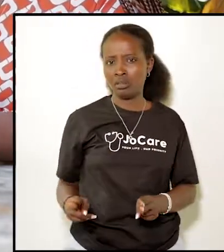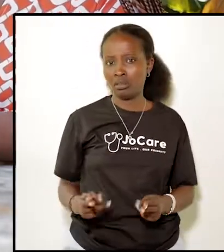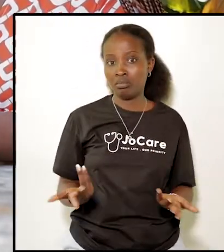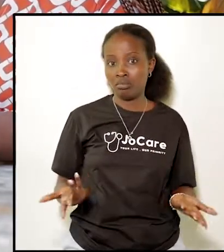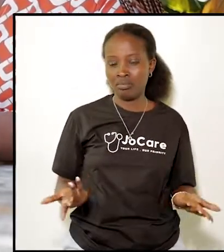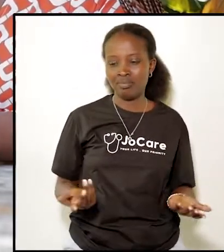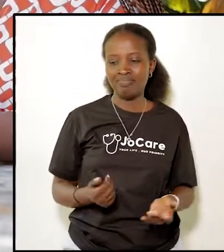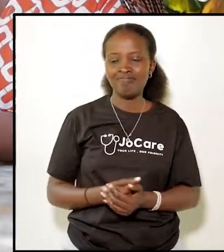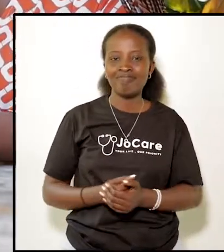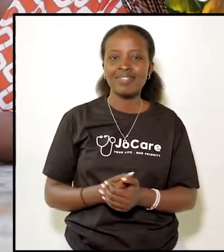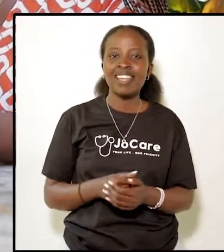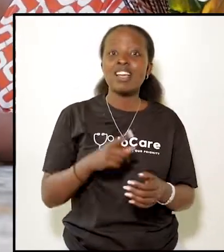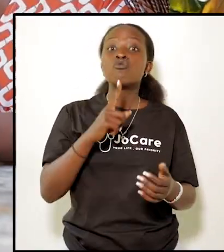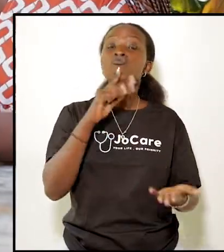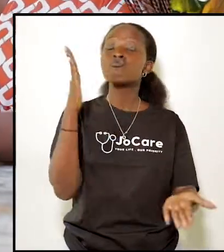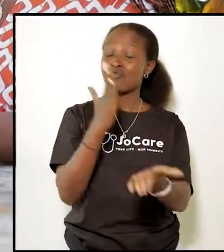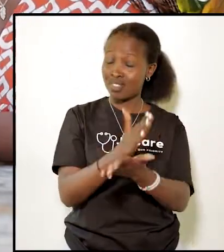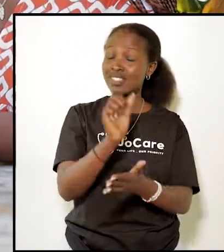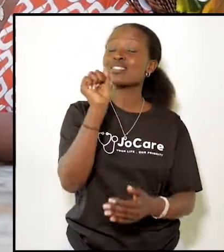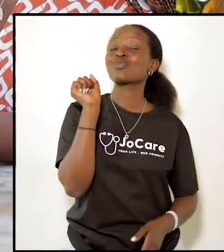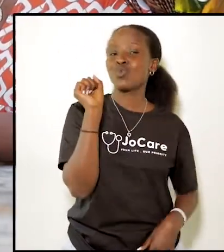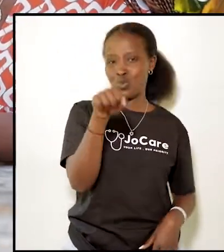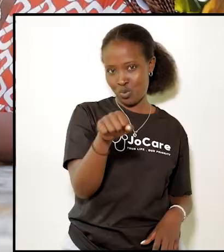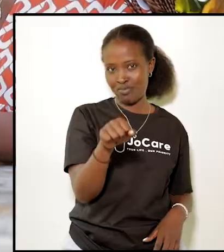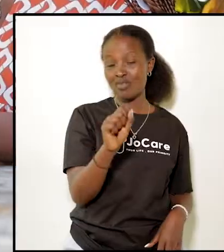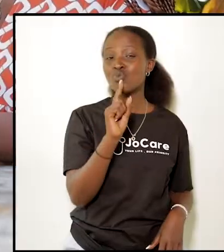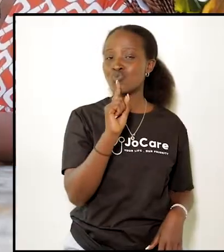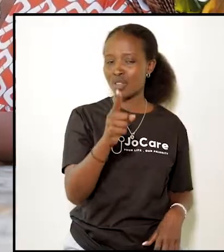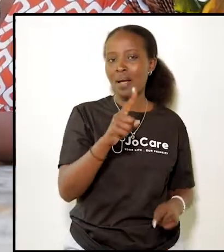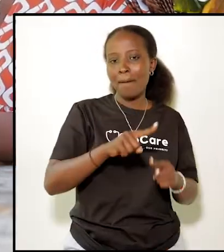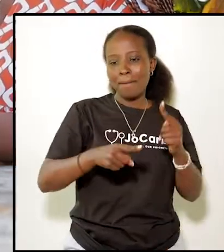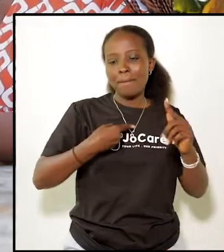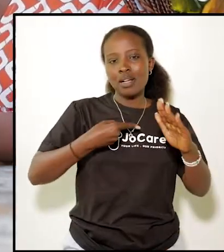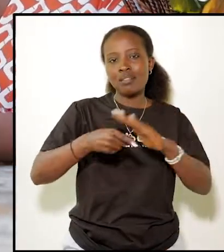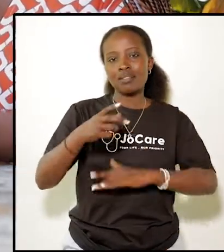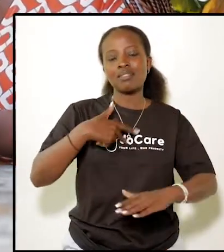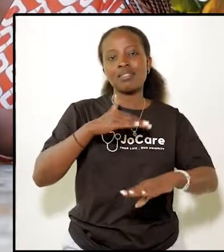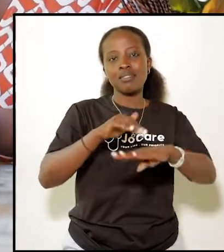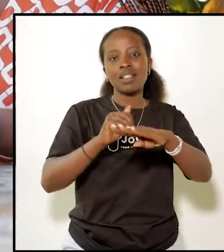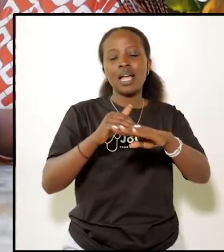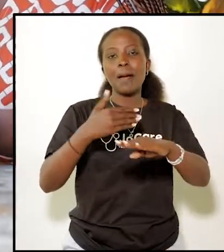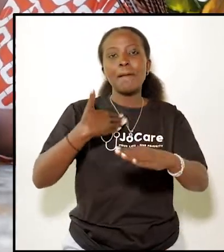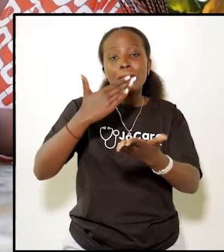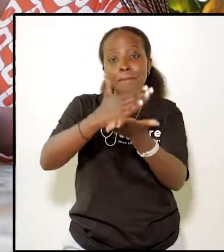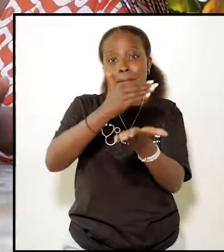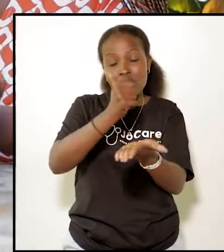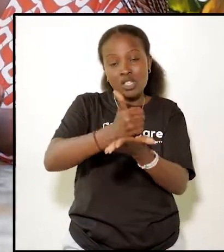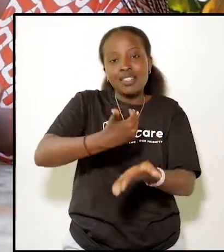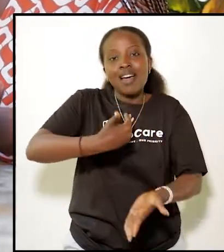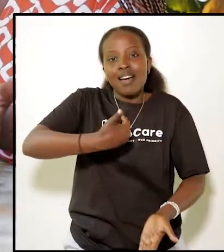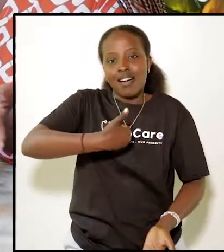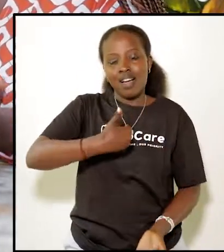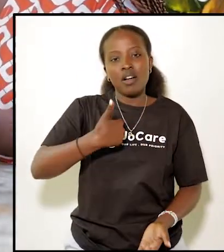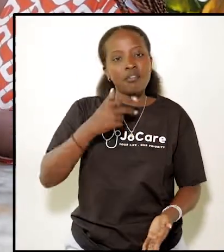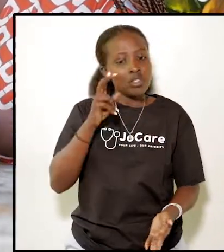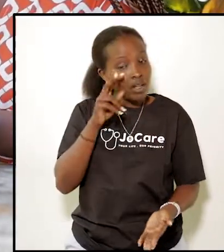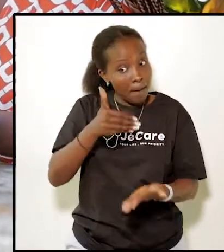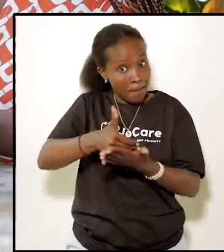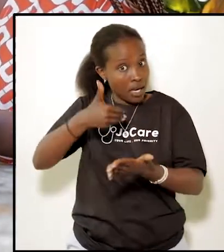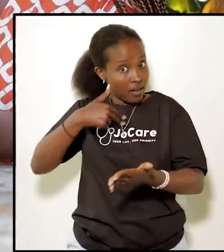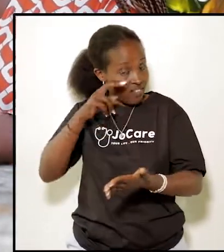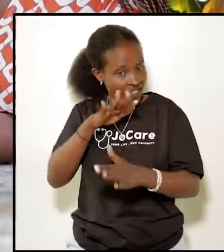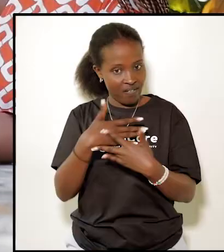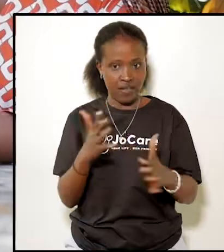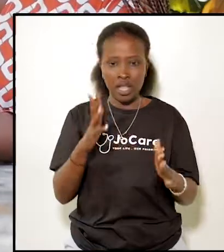any others? It's true. Sure. Yes, I can't call it a myth because I have seen